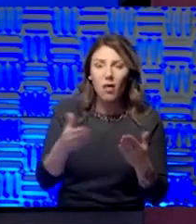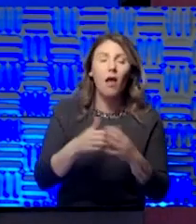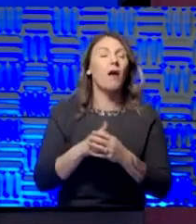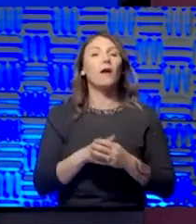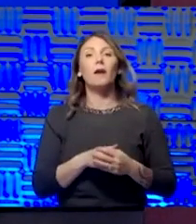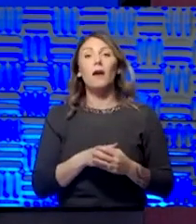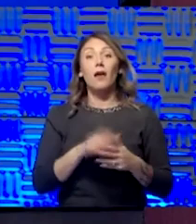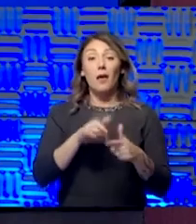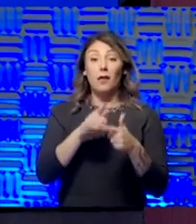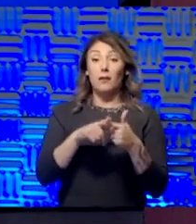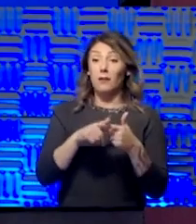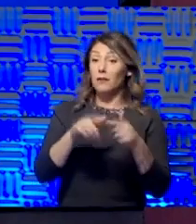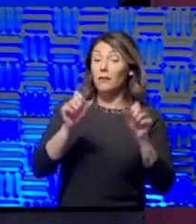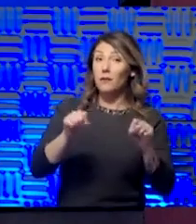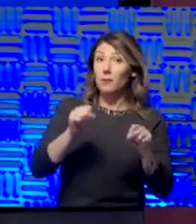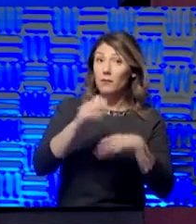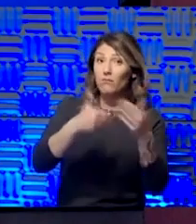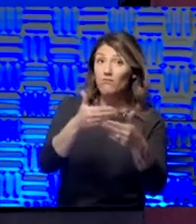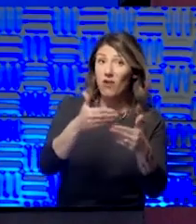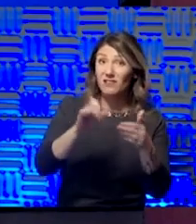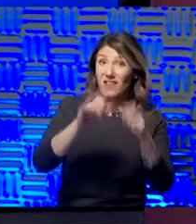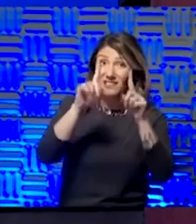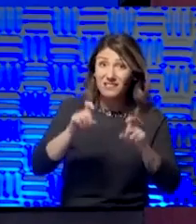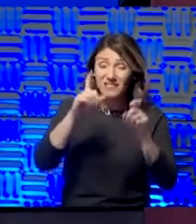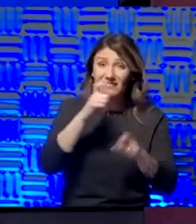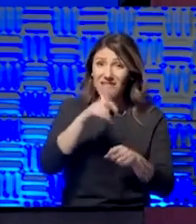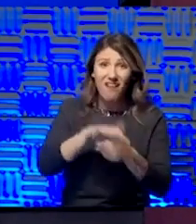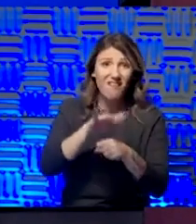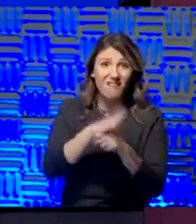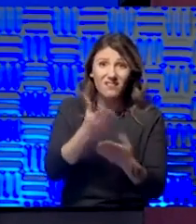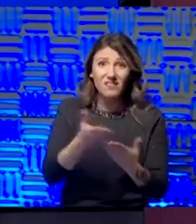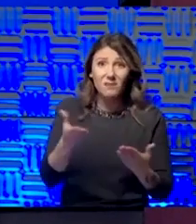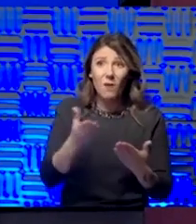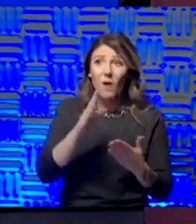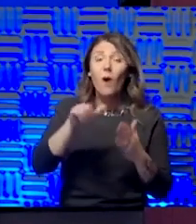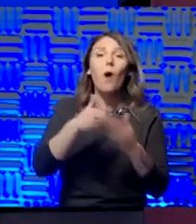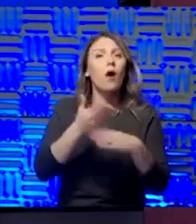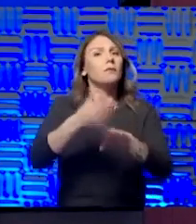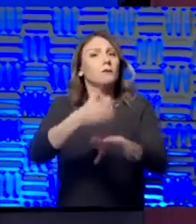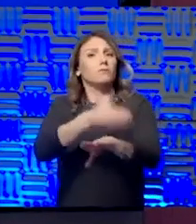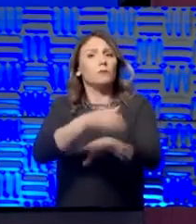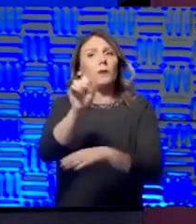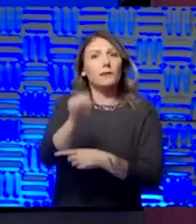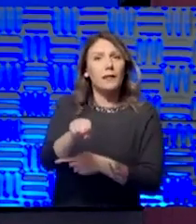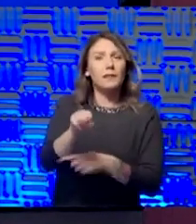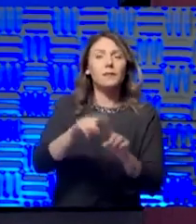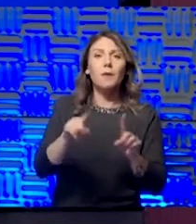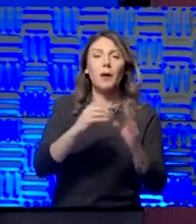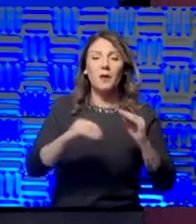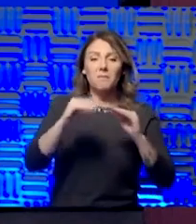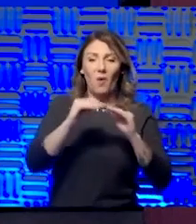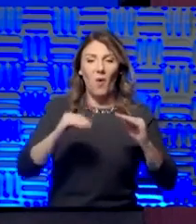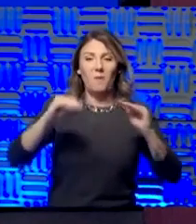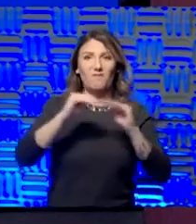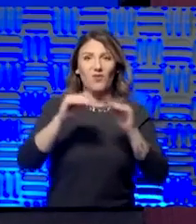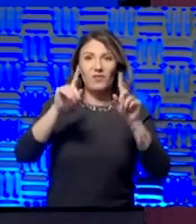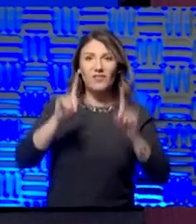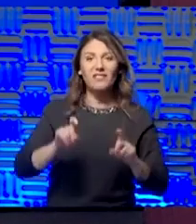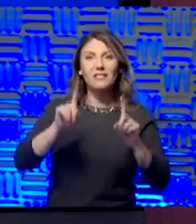supply. And then the ability to process the test has been in short supply. All those are getting better. Because more and more of those